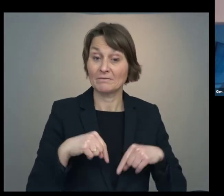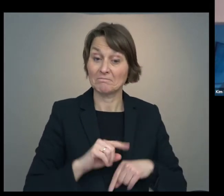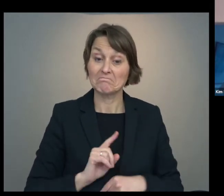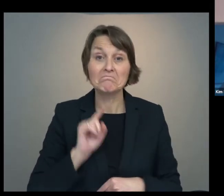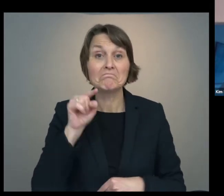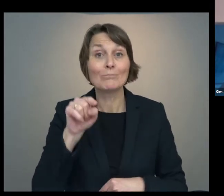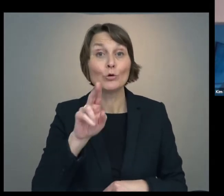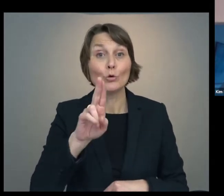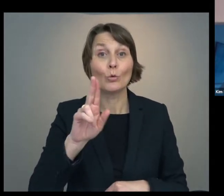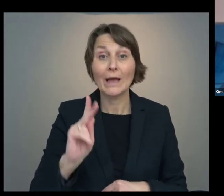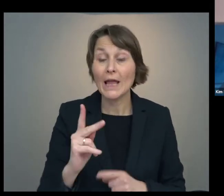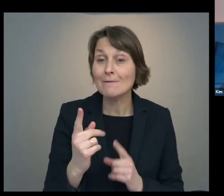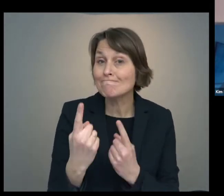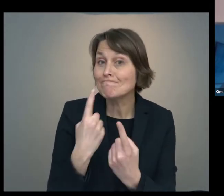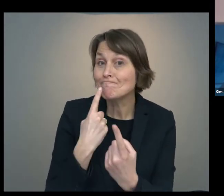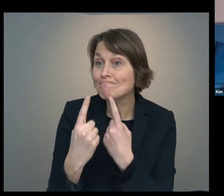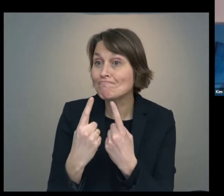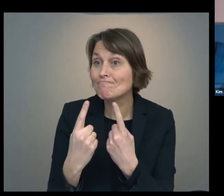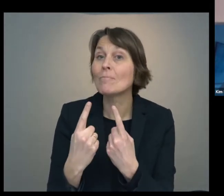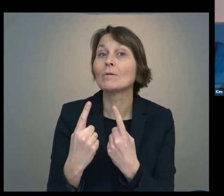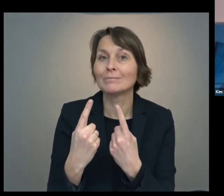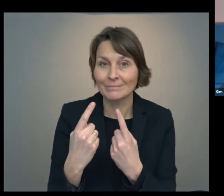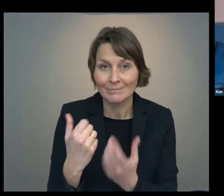speak with partners, say in UK,